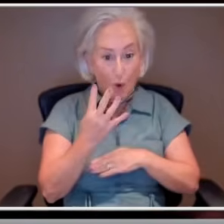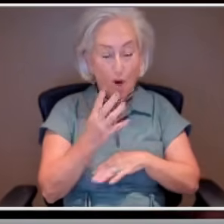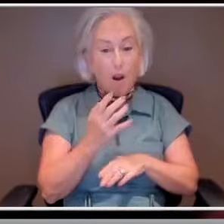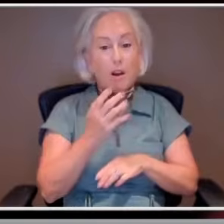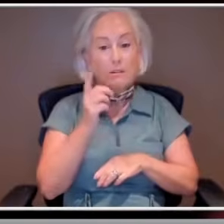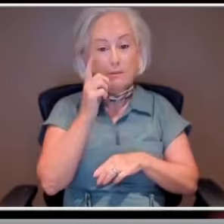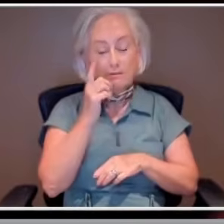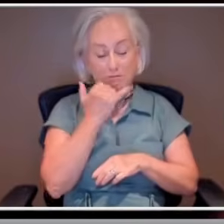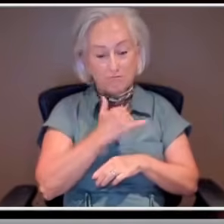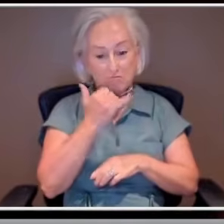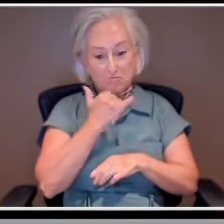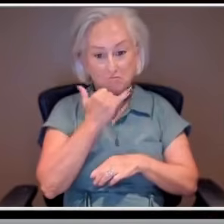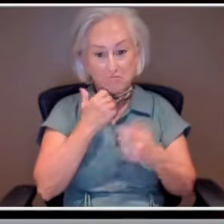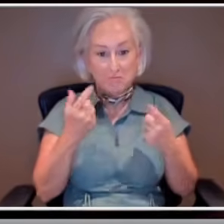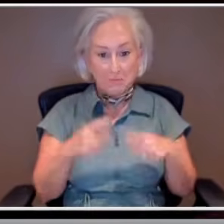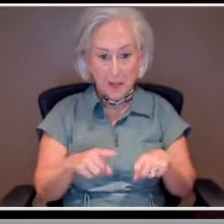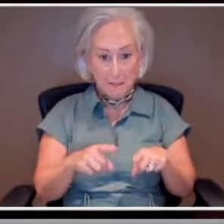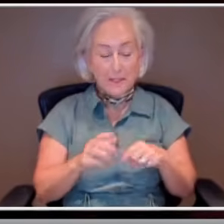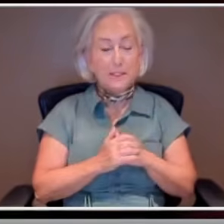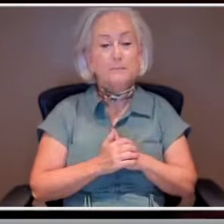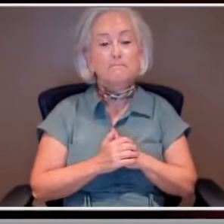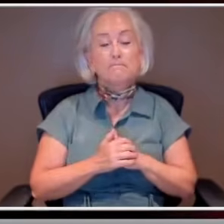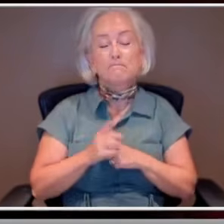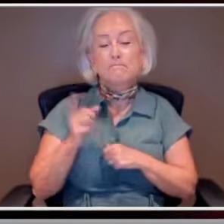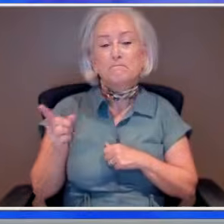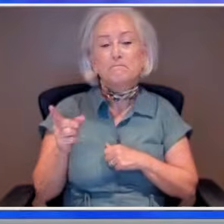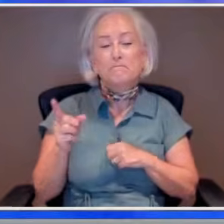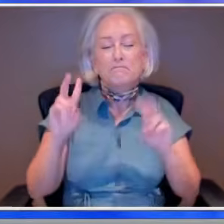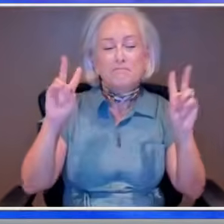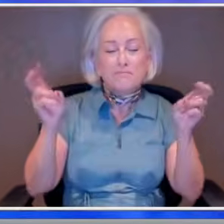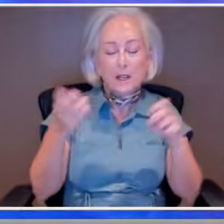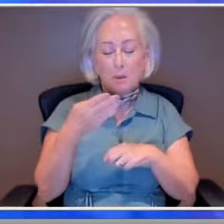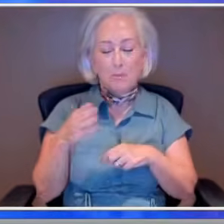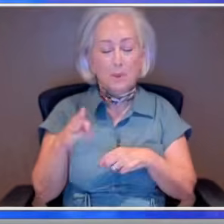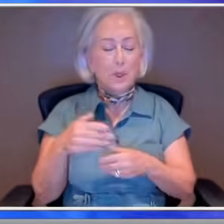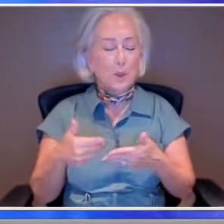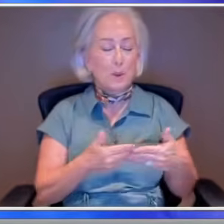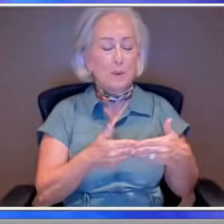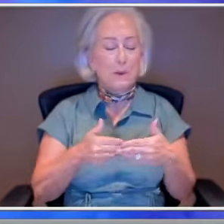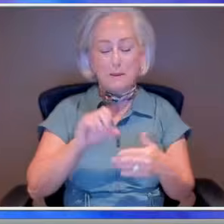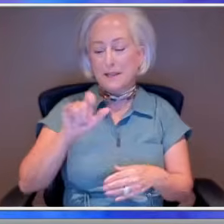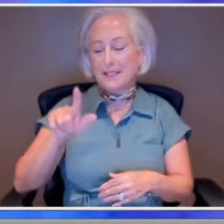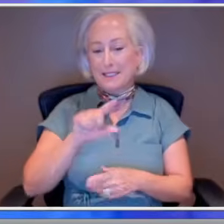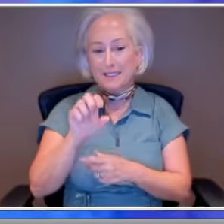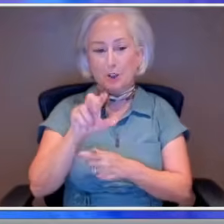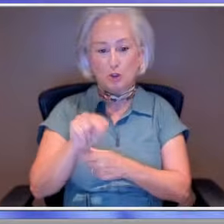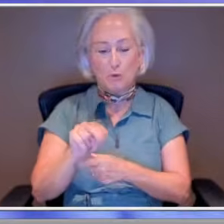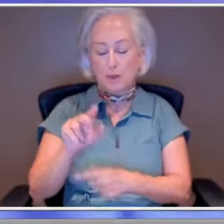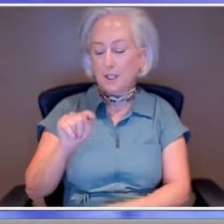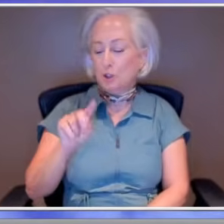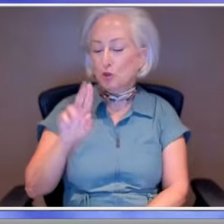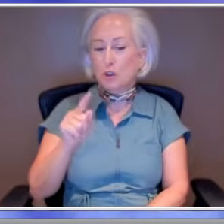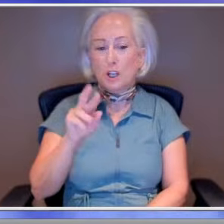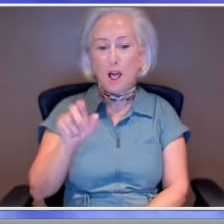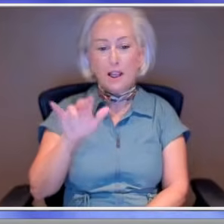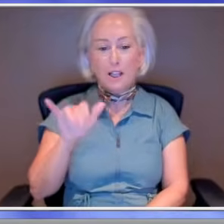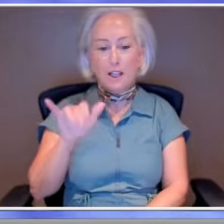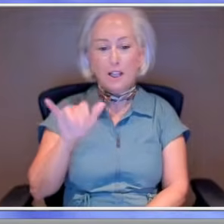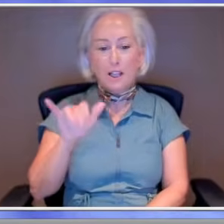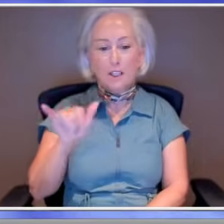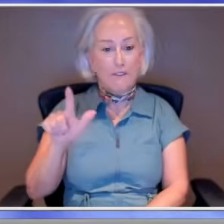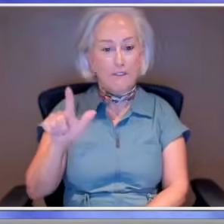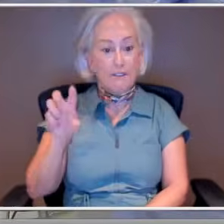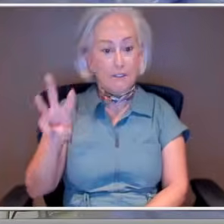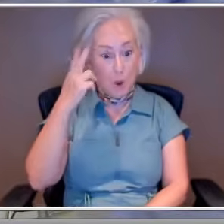Fallot. You may even hear people call it blue baby syndrome because the low blood oxygen levels can cause baby's skin to